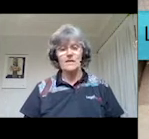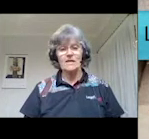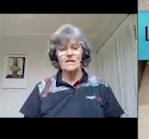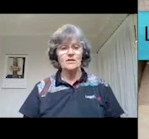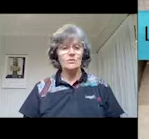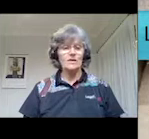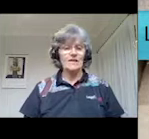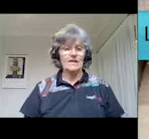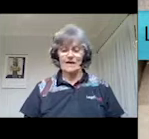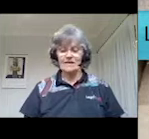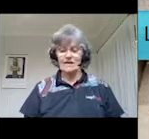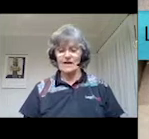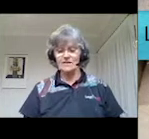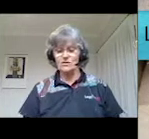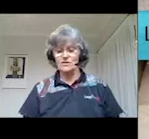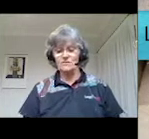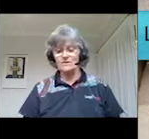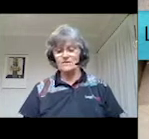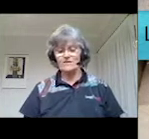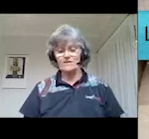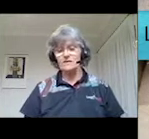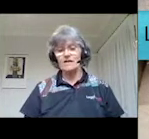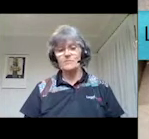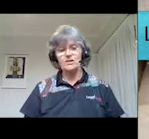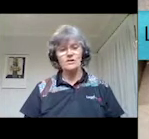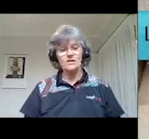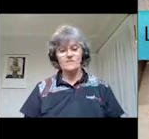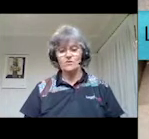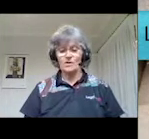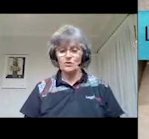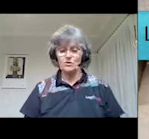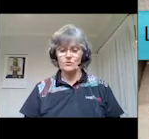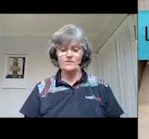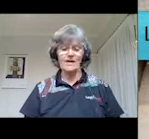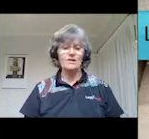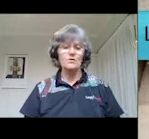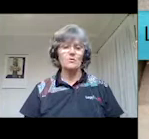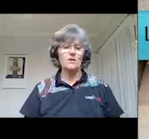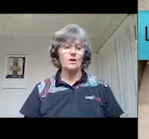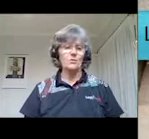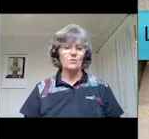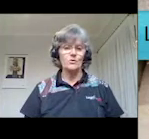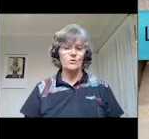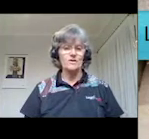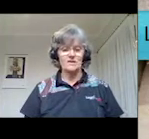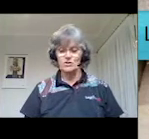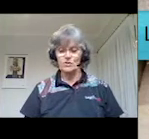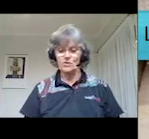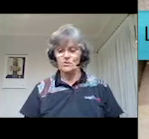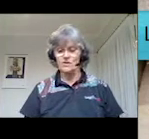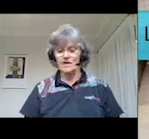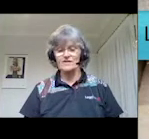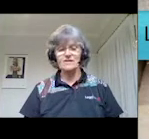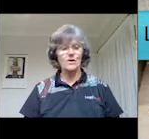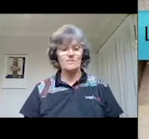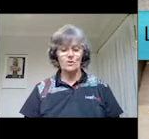tribunals, including the NCAT, the New South Wales Civil and Administrative Tribunal, the Family Court, the Local Court, the District